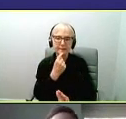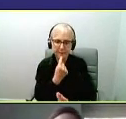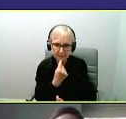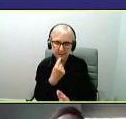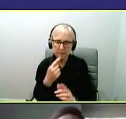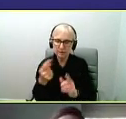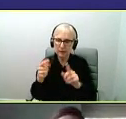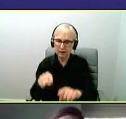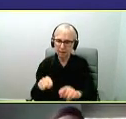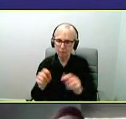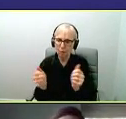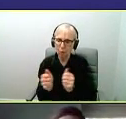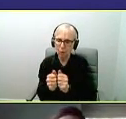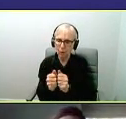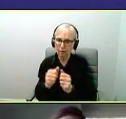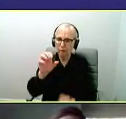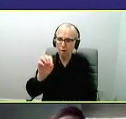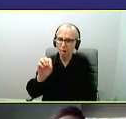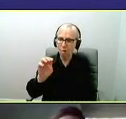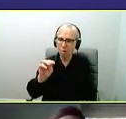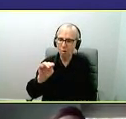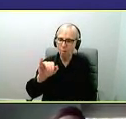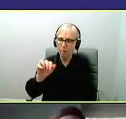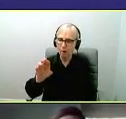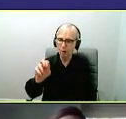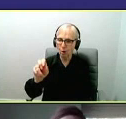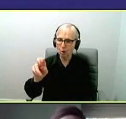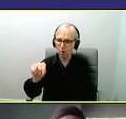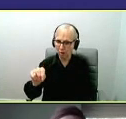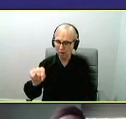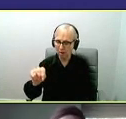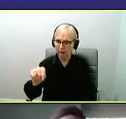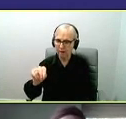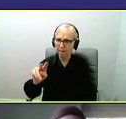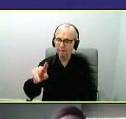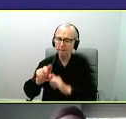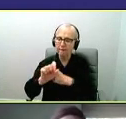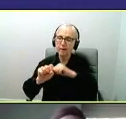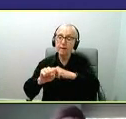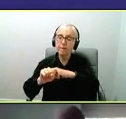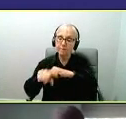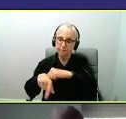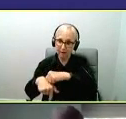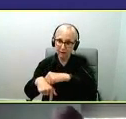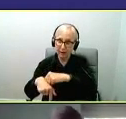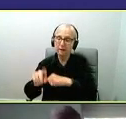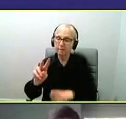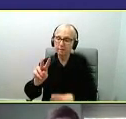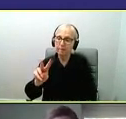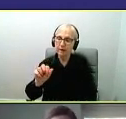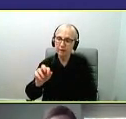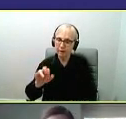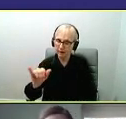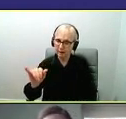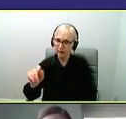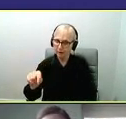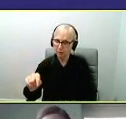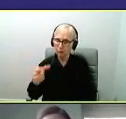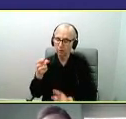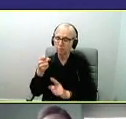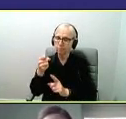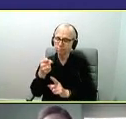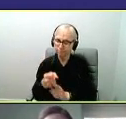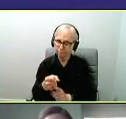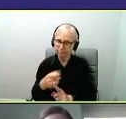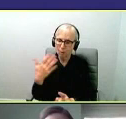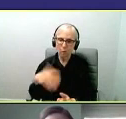the Omicron variant. When this pandemic began in March of 2020, we were all struck by